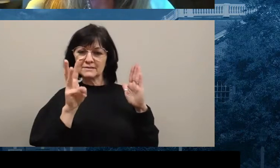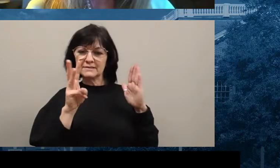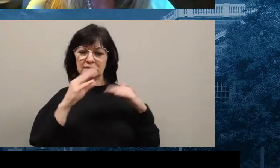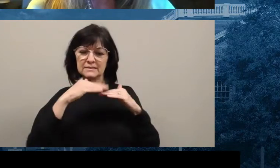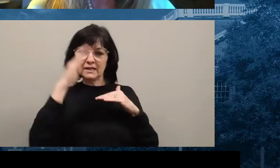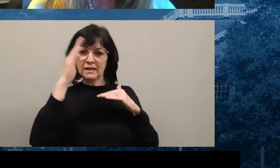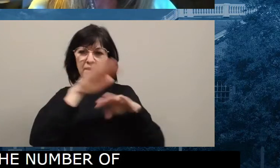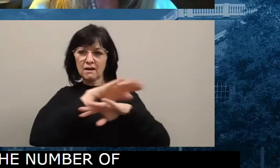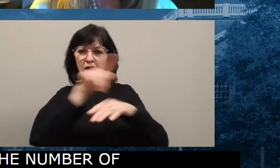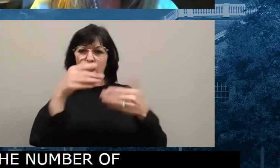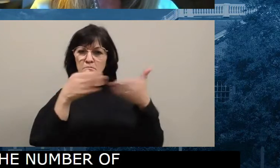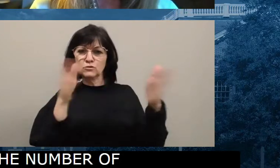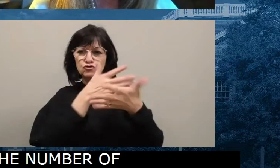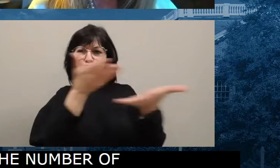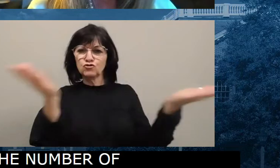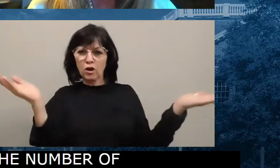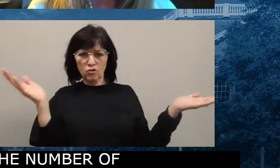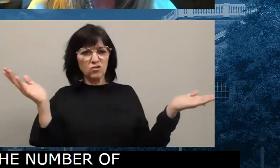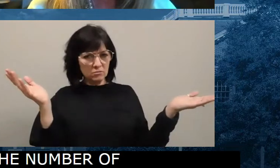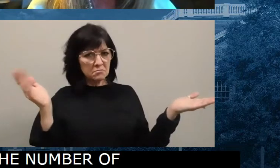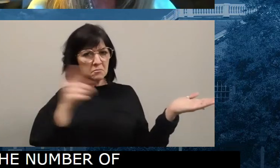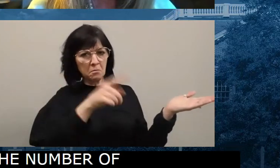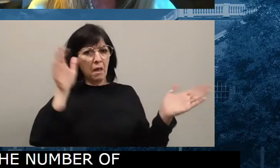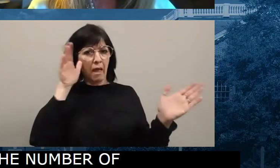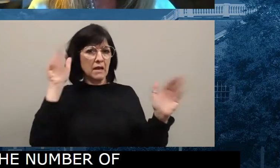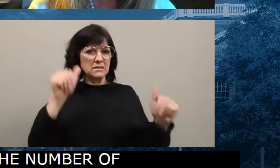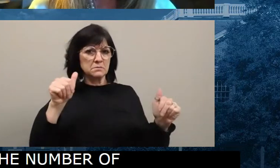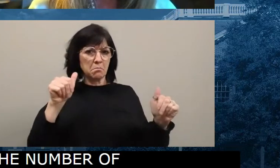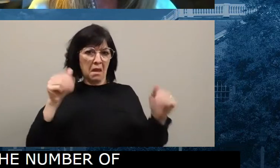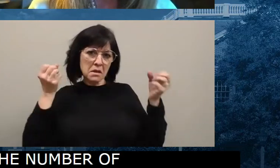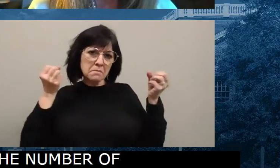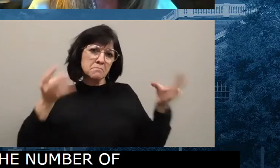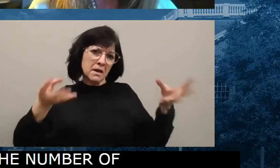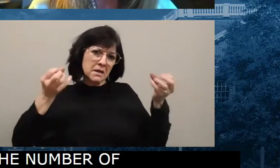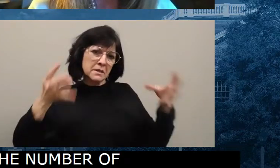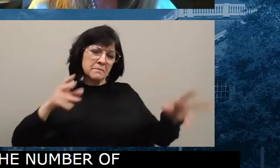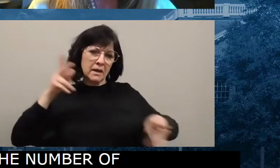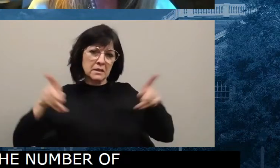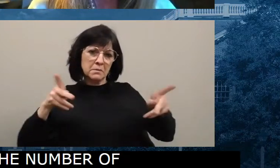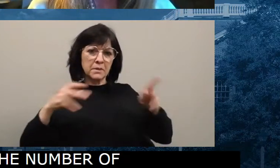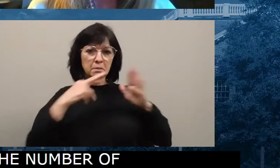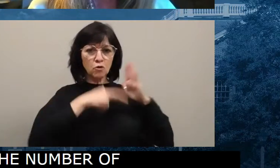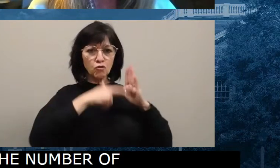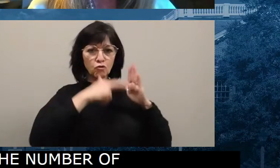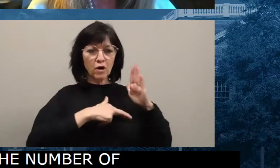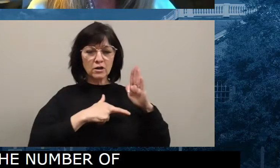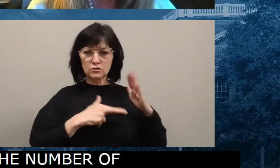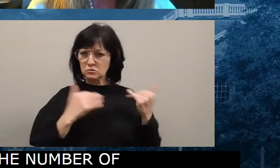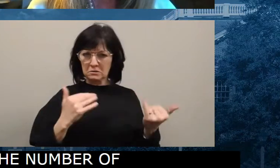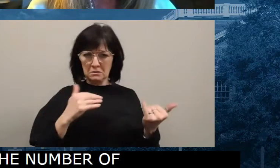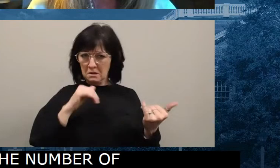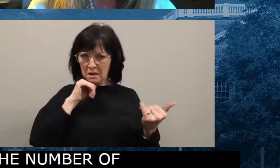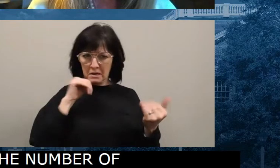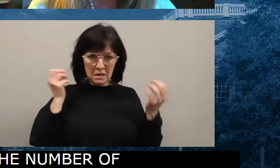wondering if you're attributing that at all to vaccine hesitancy and whether you're afraid that this J&J development will fuel more of